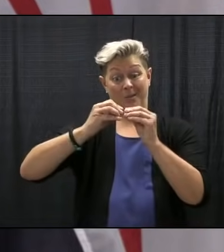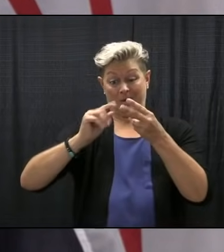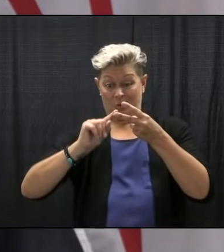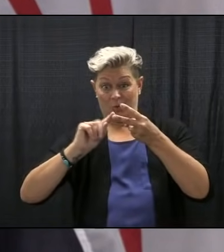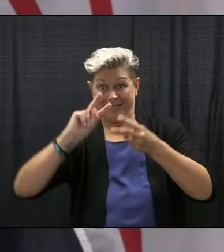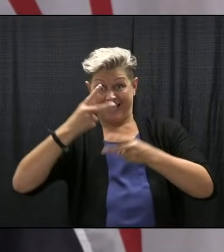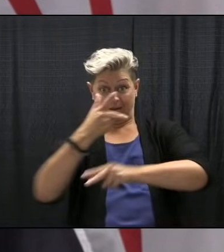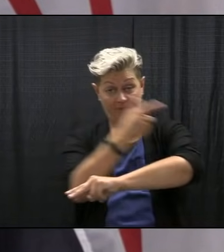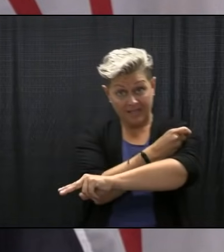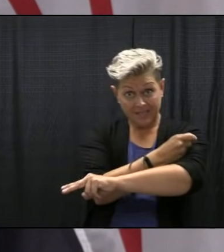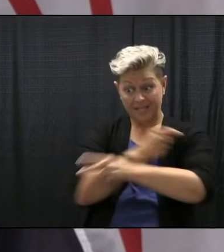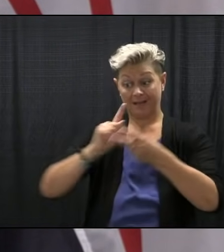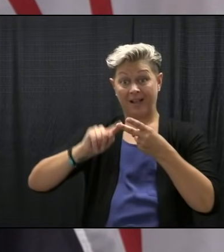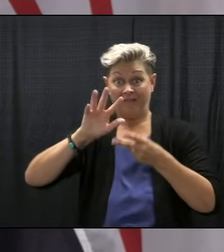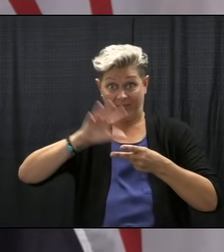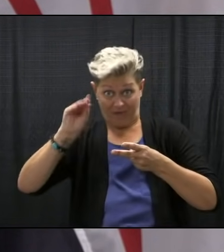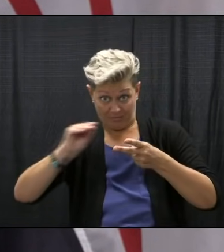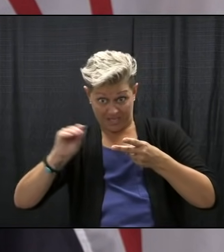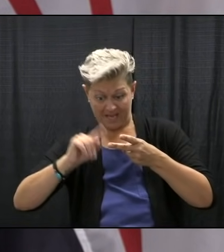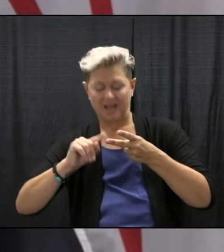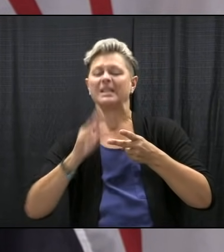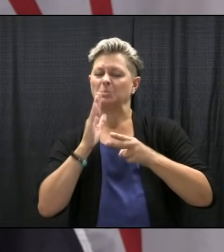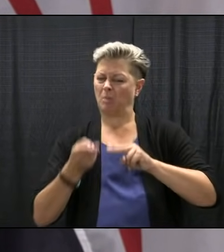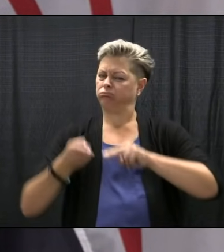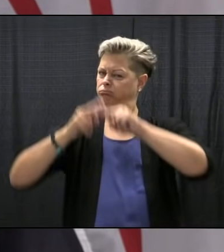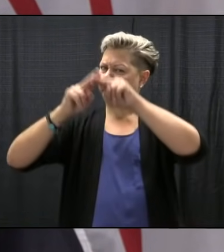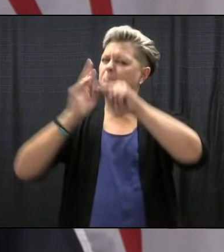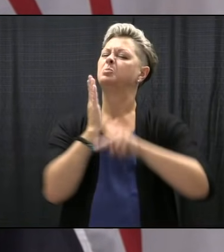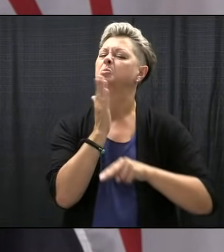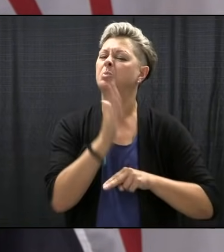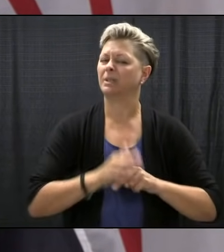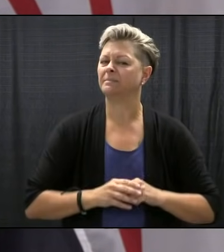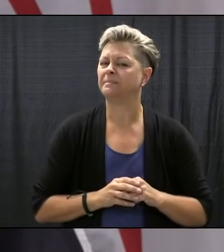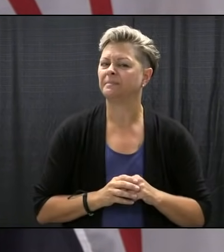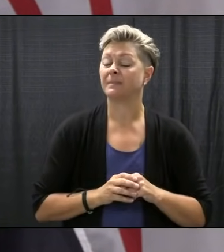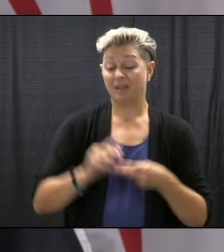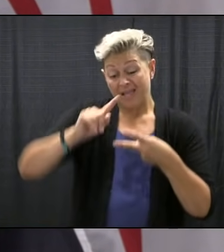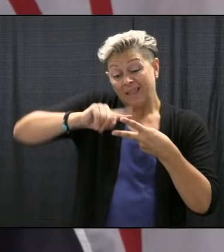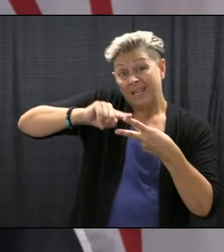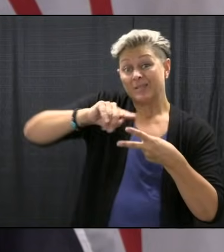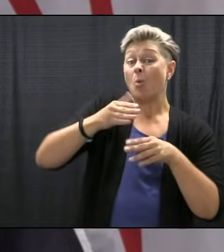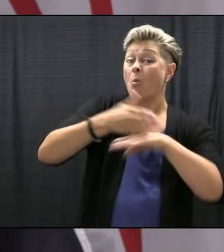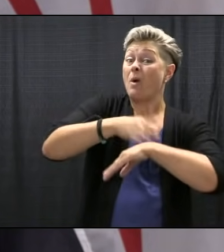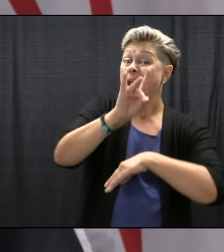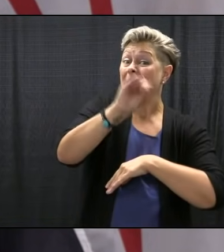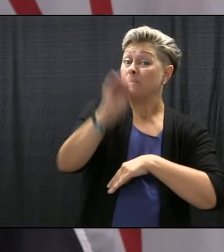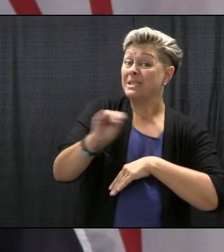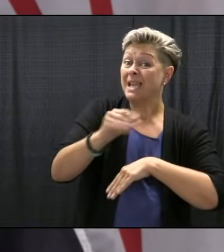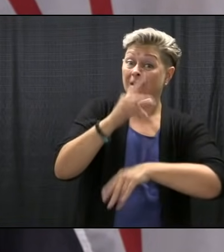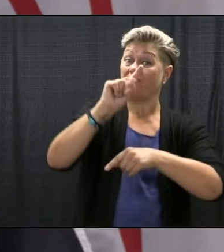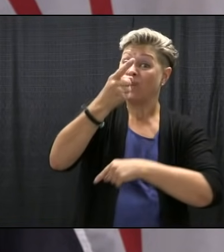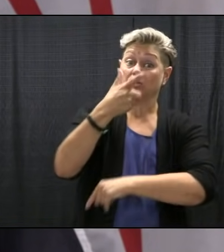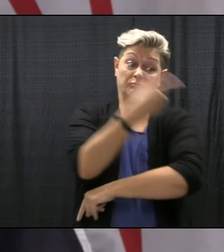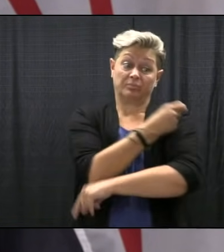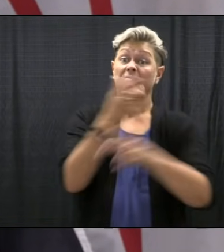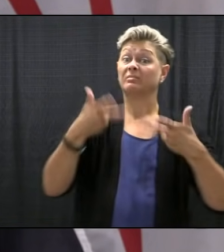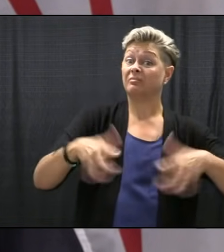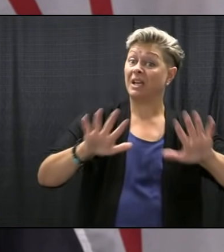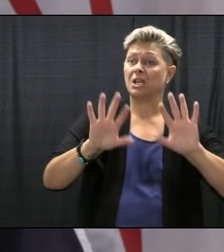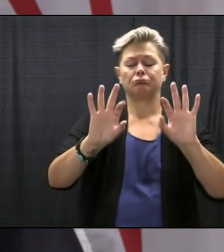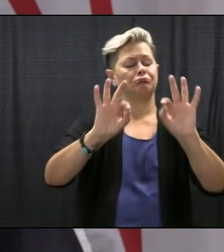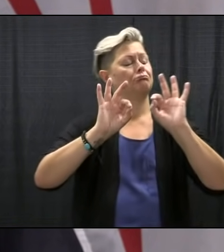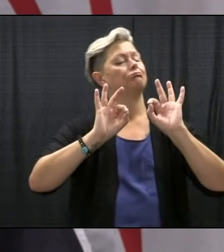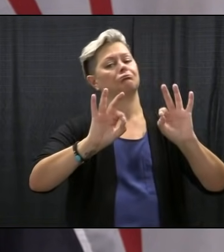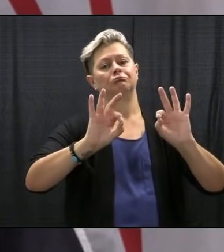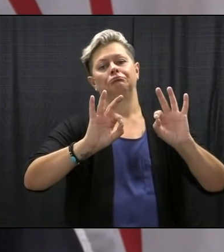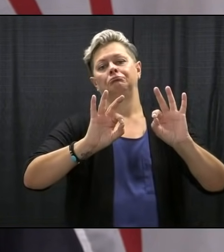very pleased with seeing that over 80% of the population right now has gotten one dose, and that's a good marker, I think, for people